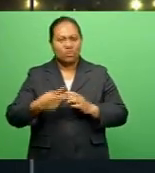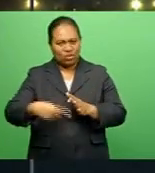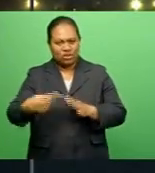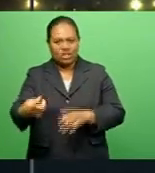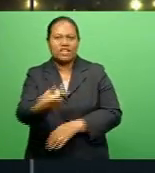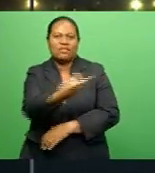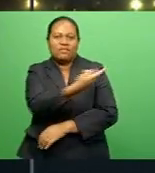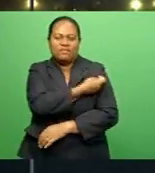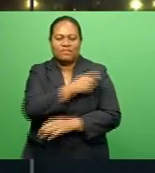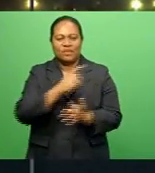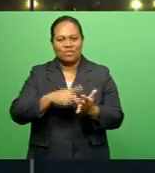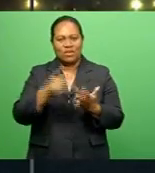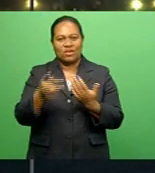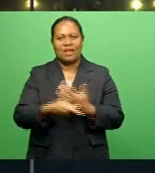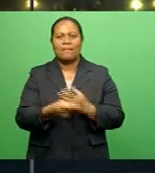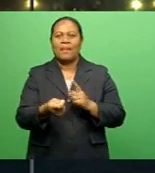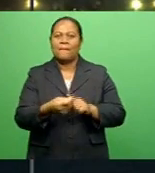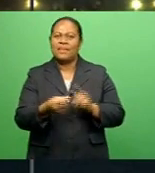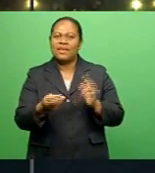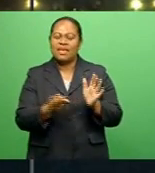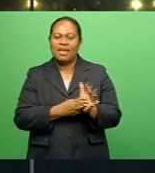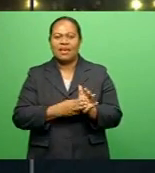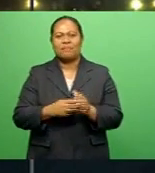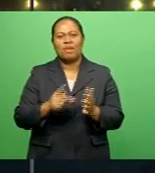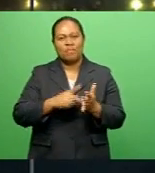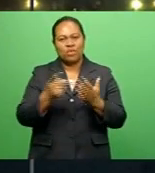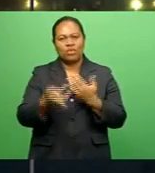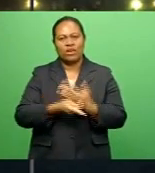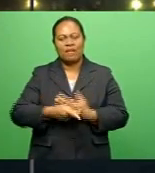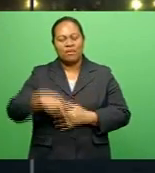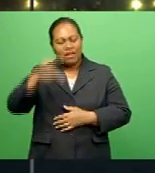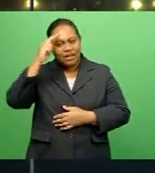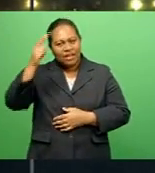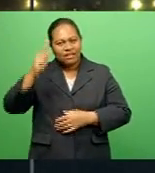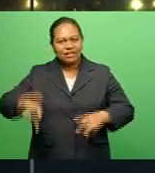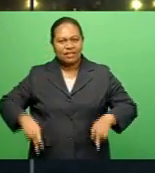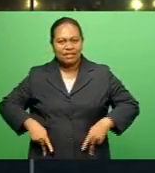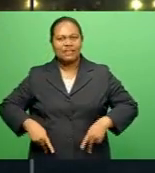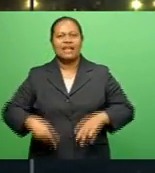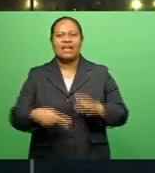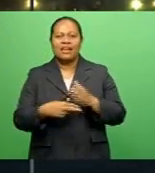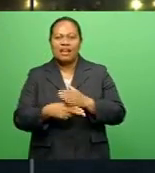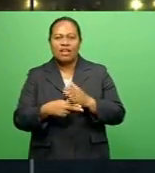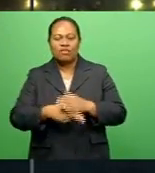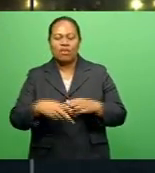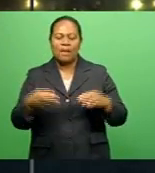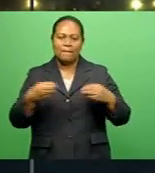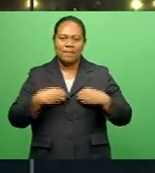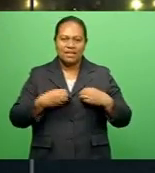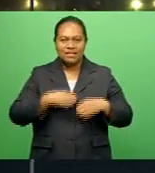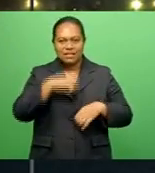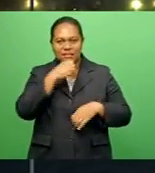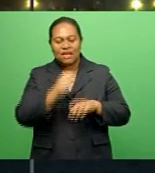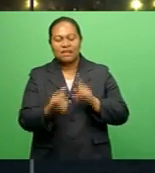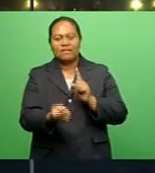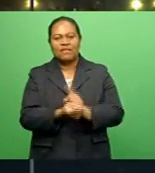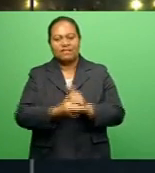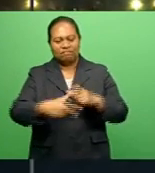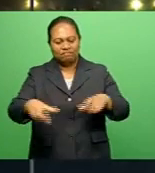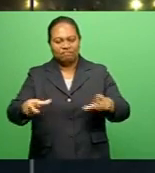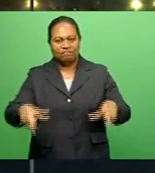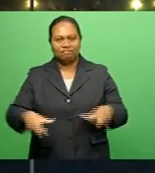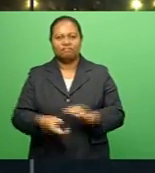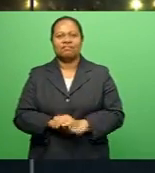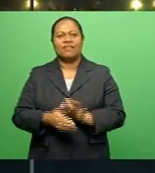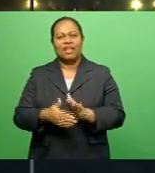the vaccination program. PM commissions National Kidney Centre, and Navua businessman faces new charges. For these stories and others,